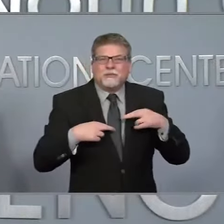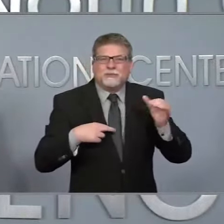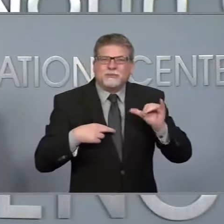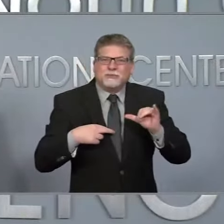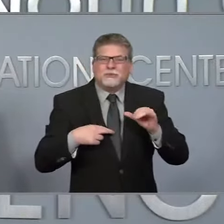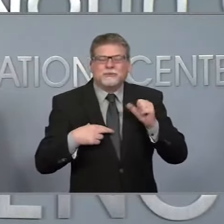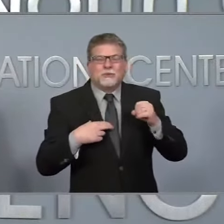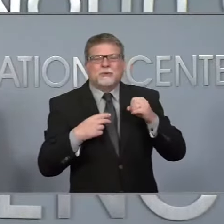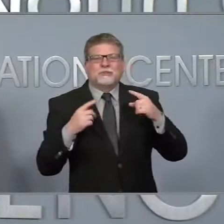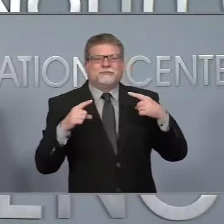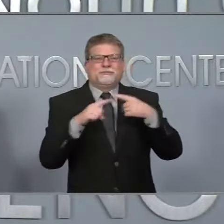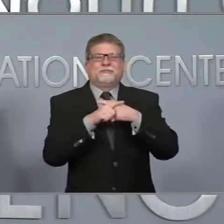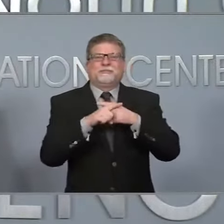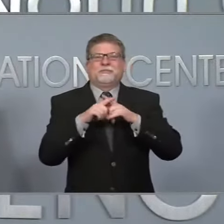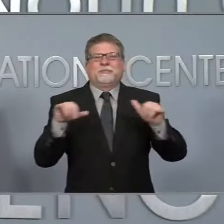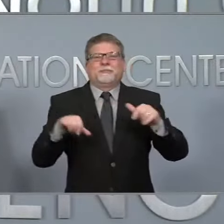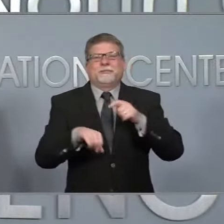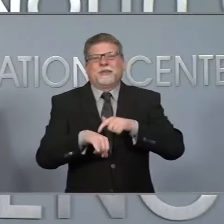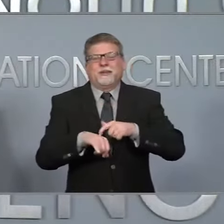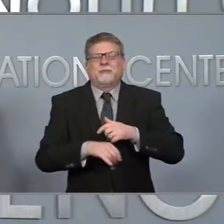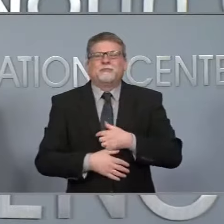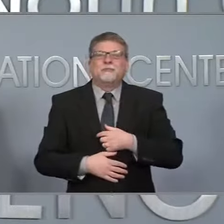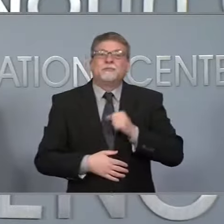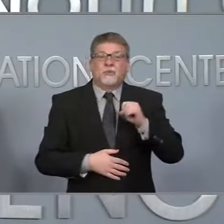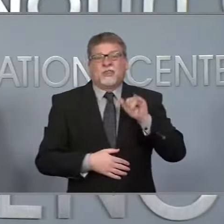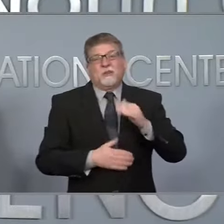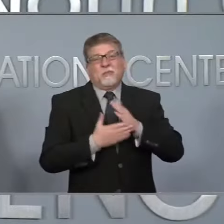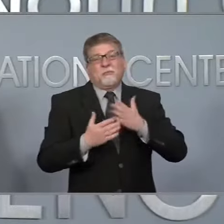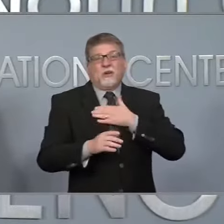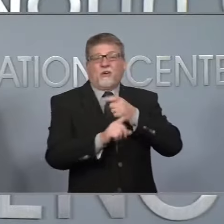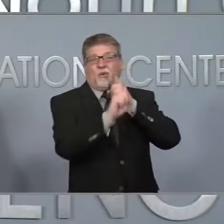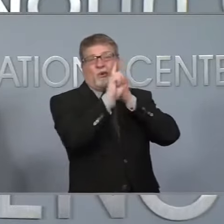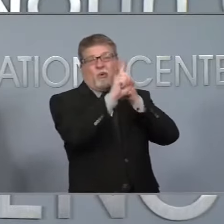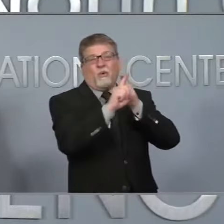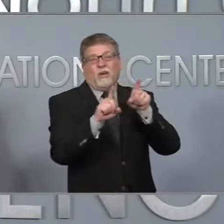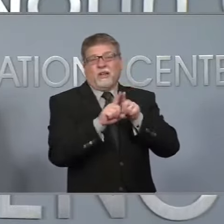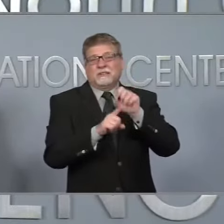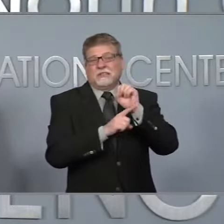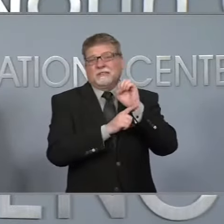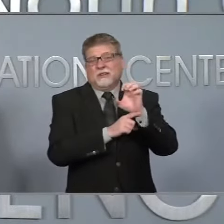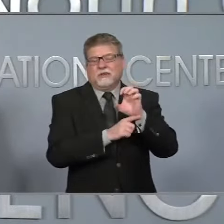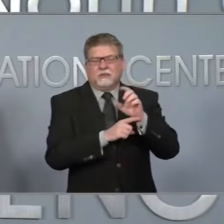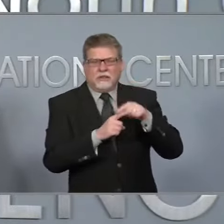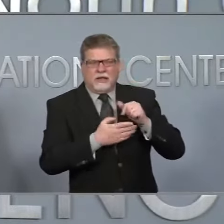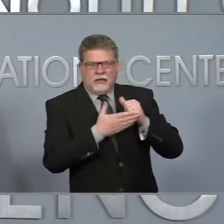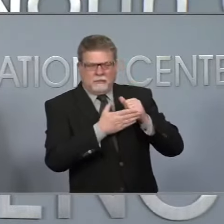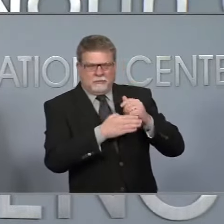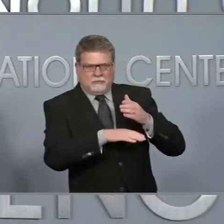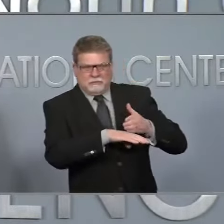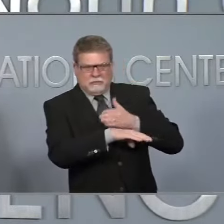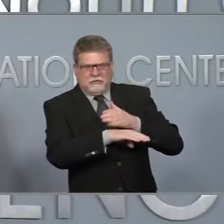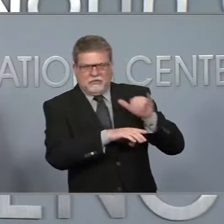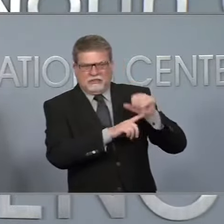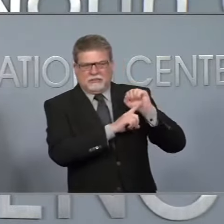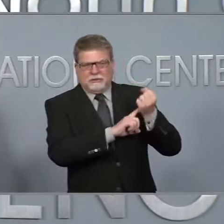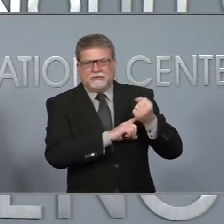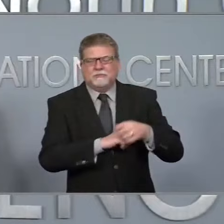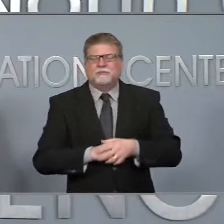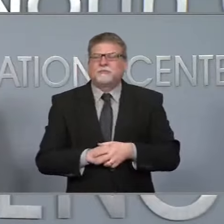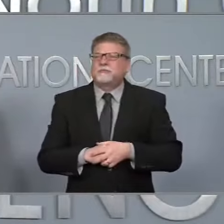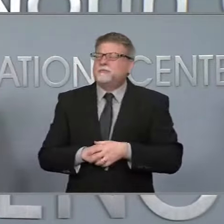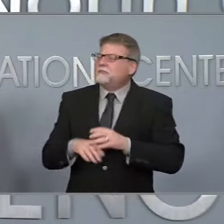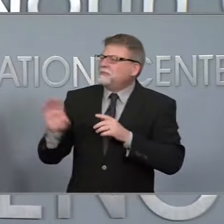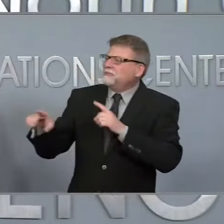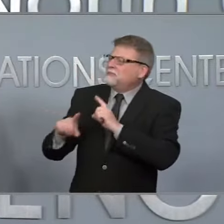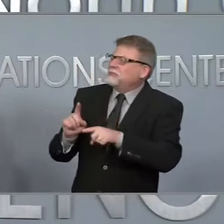and inclusive workforce is something both for our healthcare workers, but broadly in the employment sector. What should they know today, like of